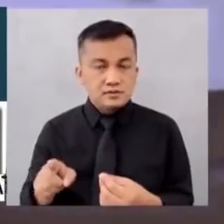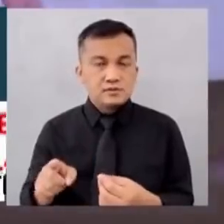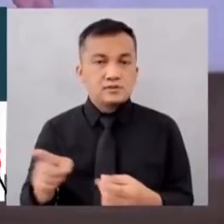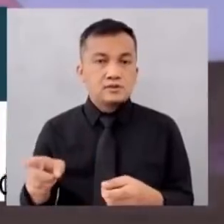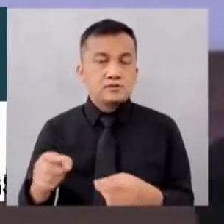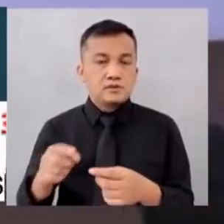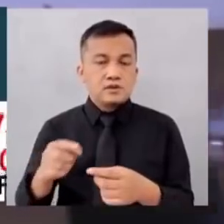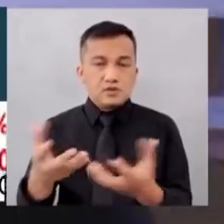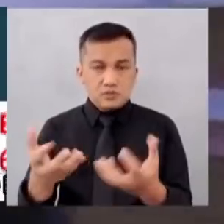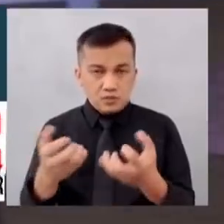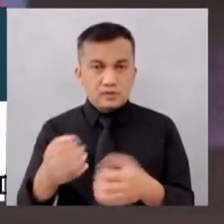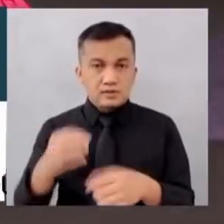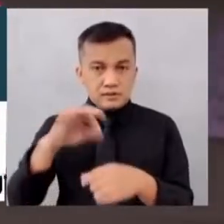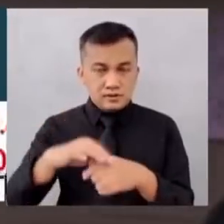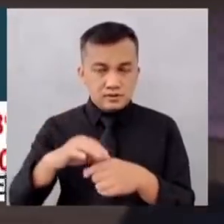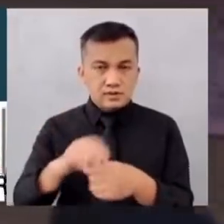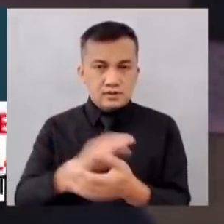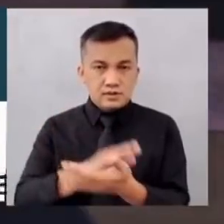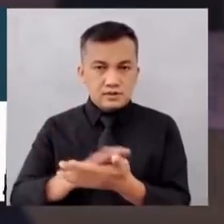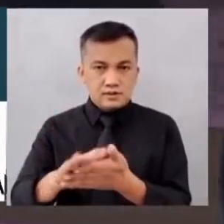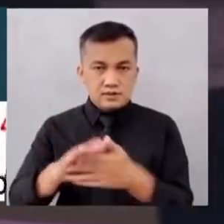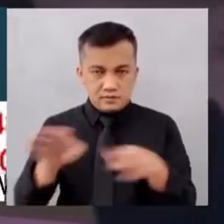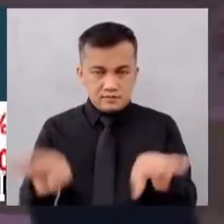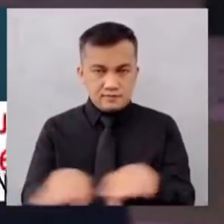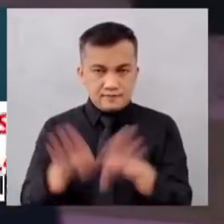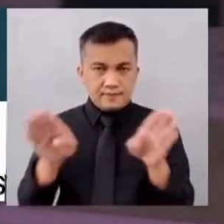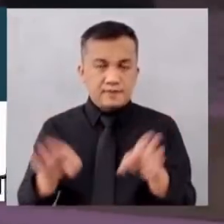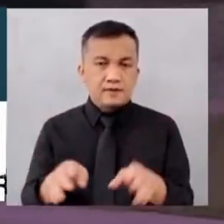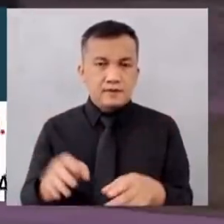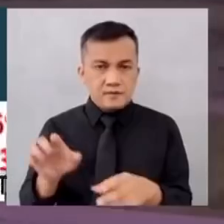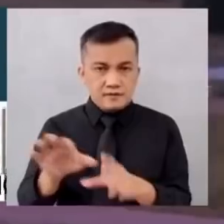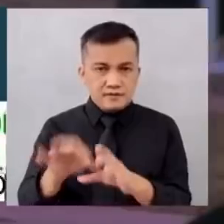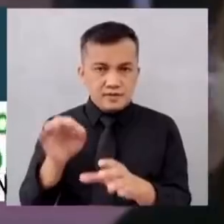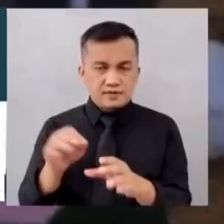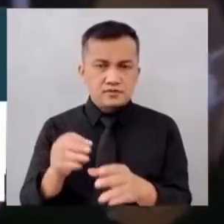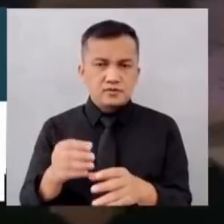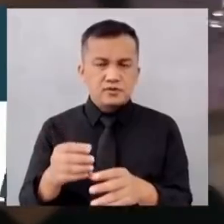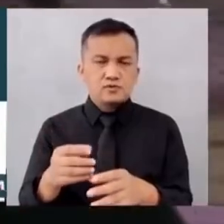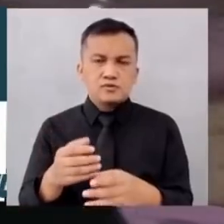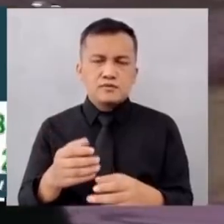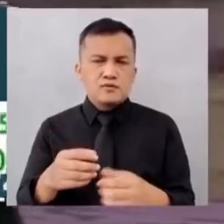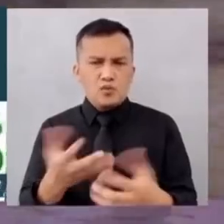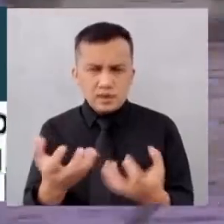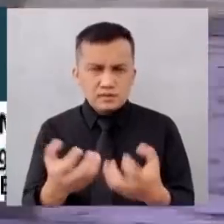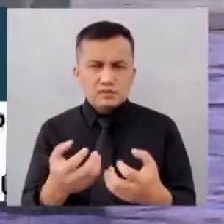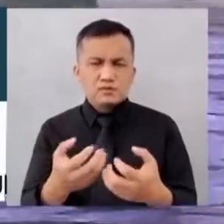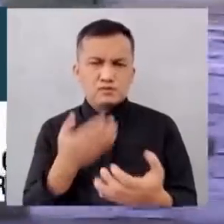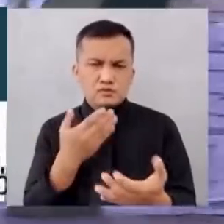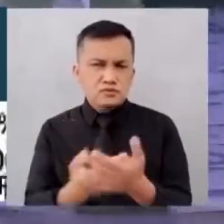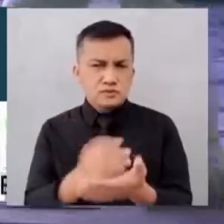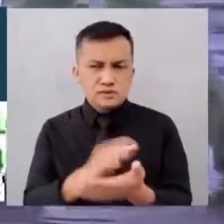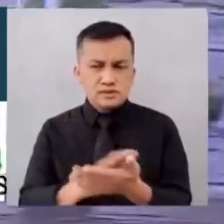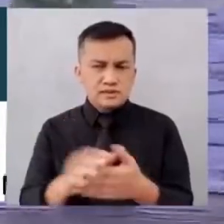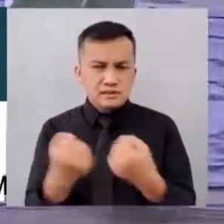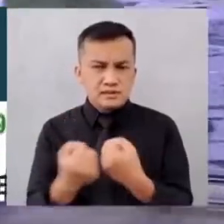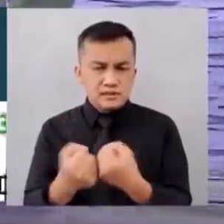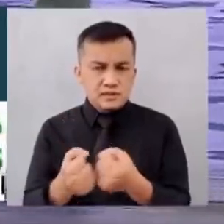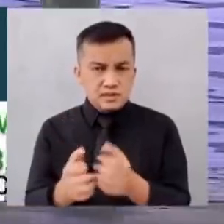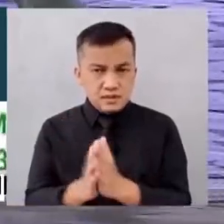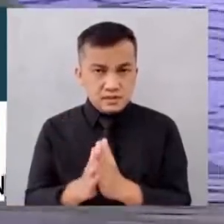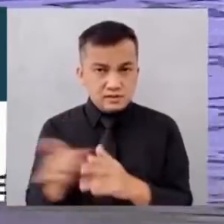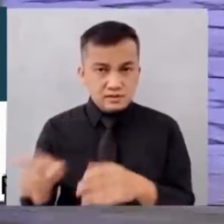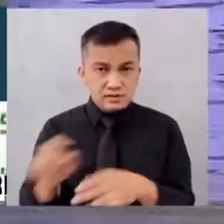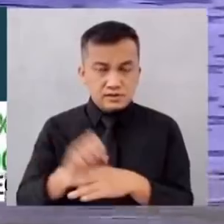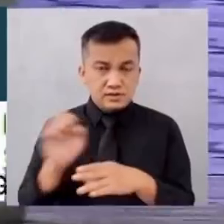clean and to be fair, of course. They want to fight a good, clean fight, and asked whether this is already the end of a